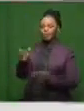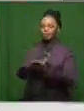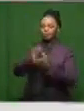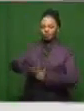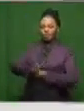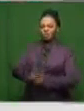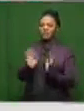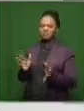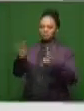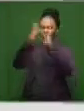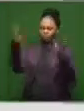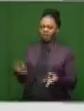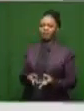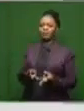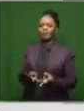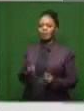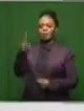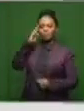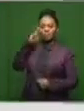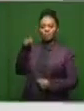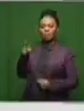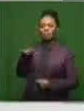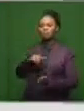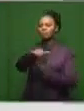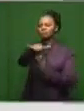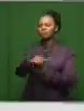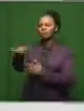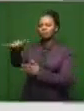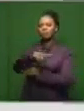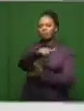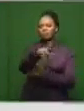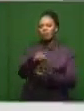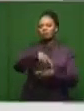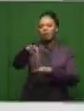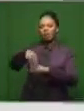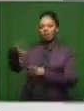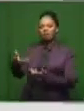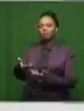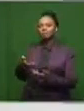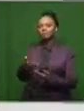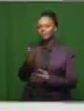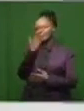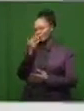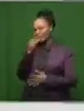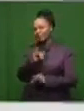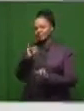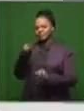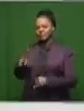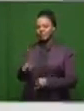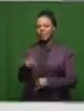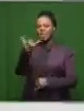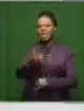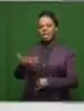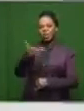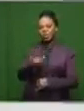globally. If you many of you will have traveled to countries where yellow fever is endemic and there you have to have a yellow fever